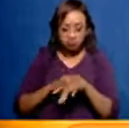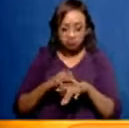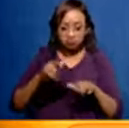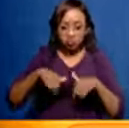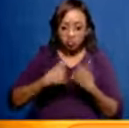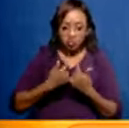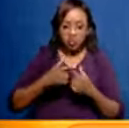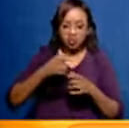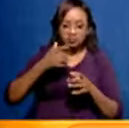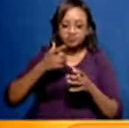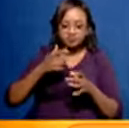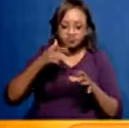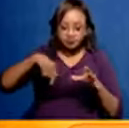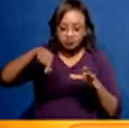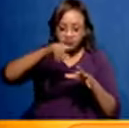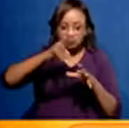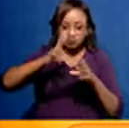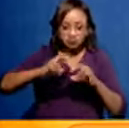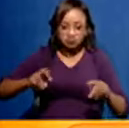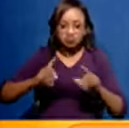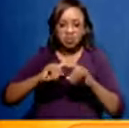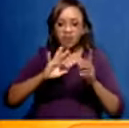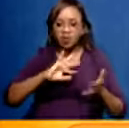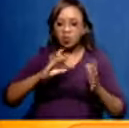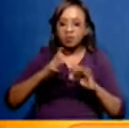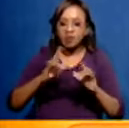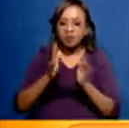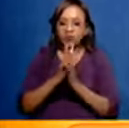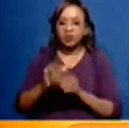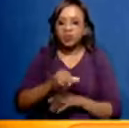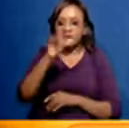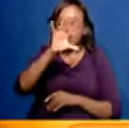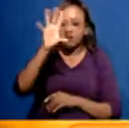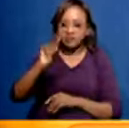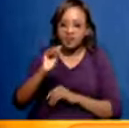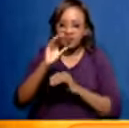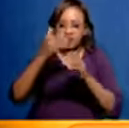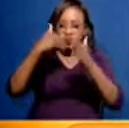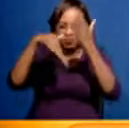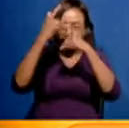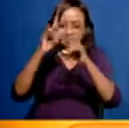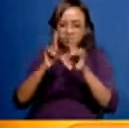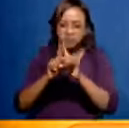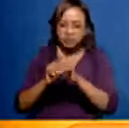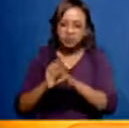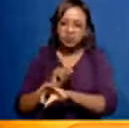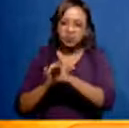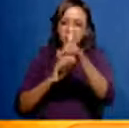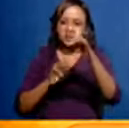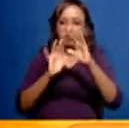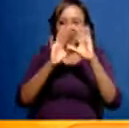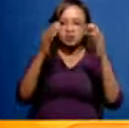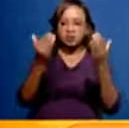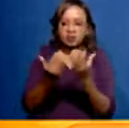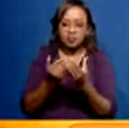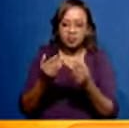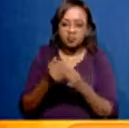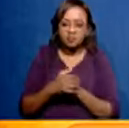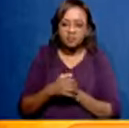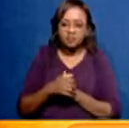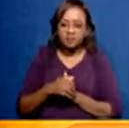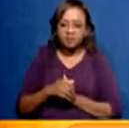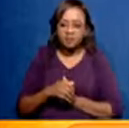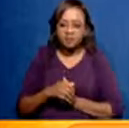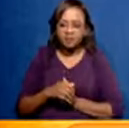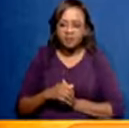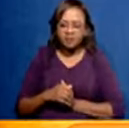It's something else to benchmark ourselves within the continent. I think we also should benchmark ourselves globally. Why is it